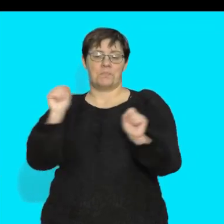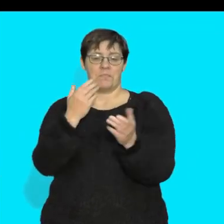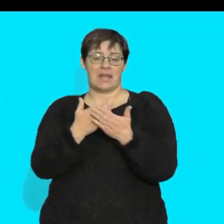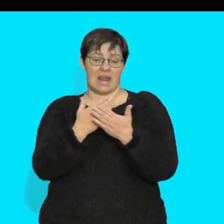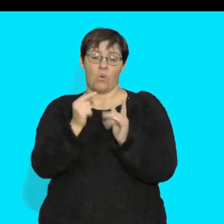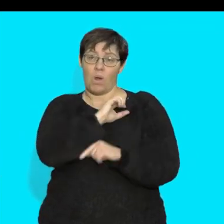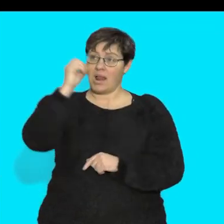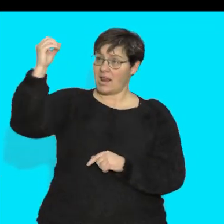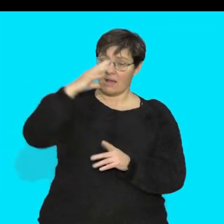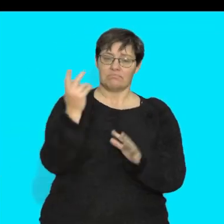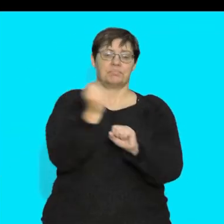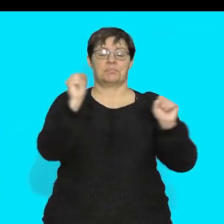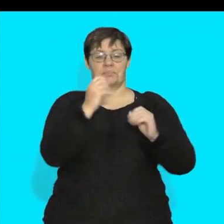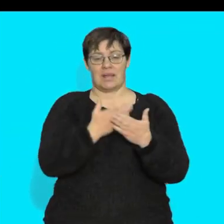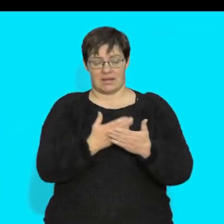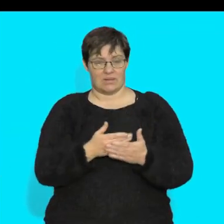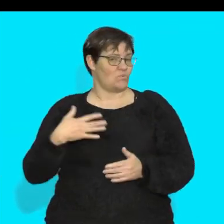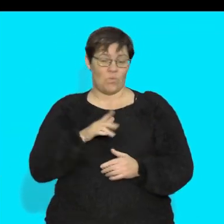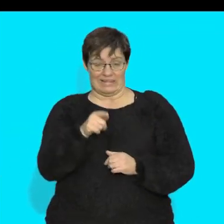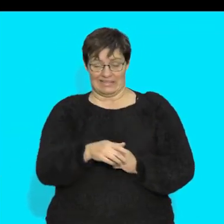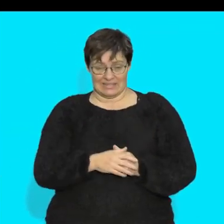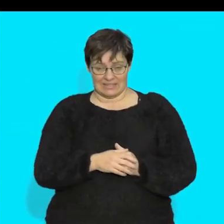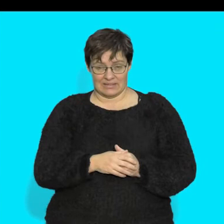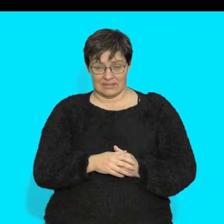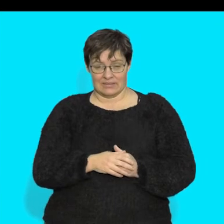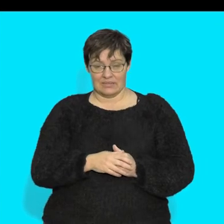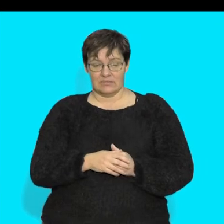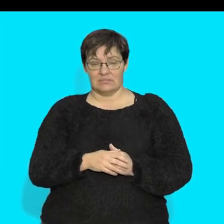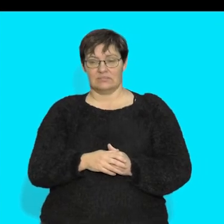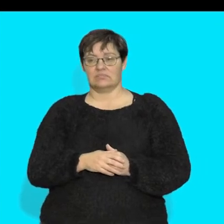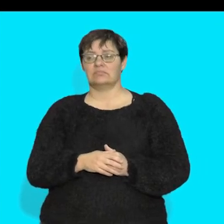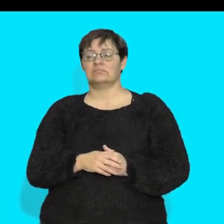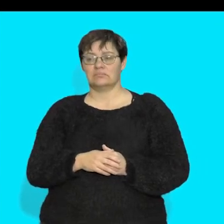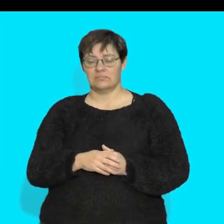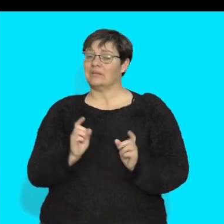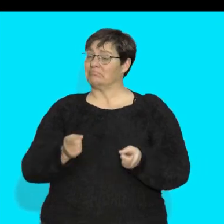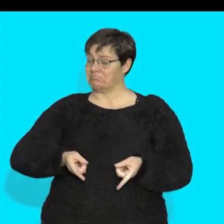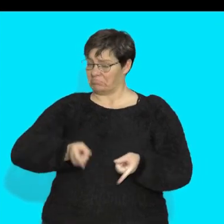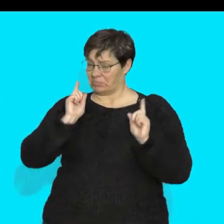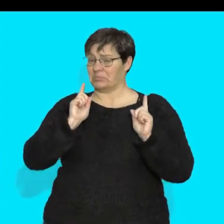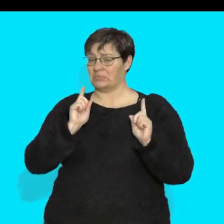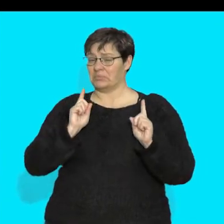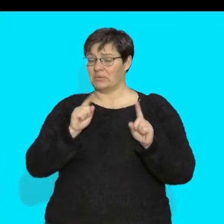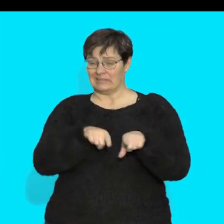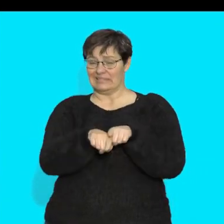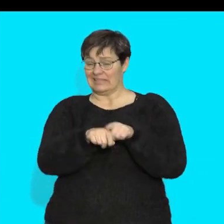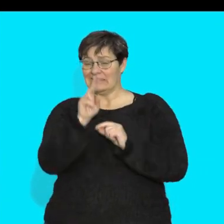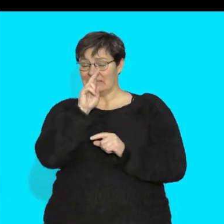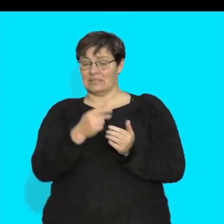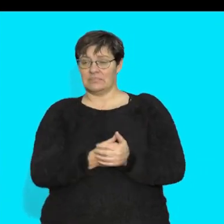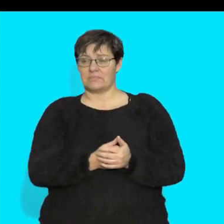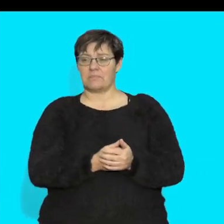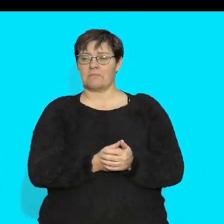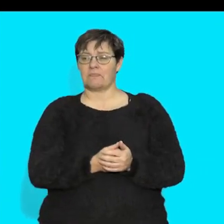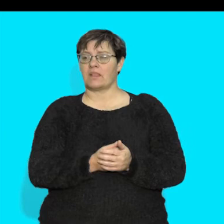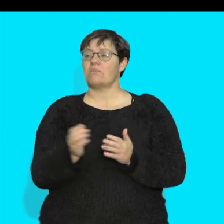we definitely don't want that happening. So it was quite a dangerous experiment or apparatus, but the more